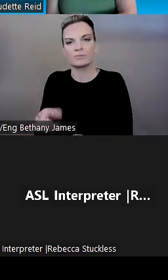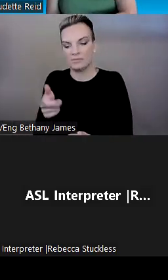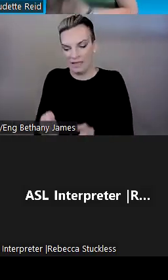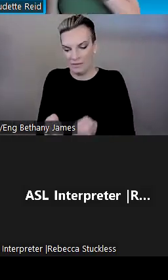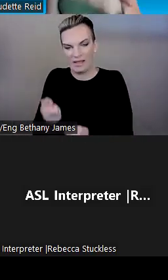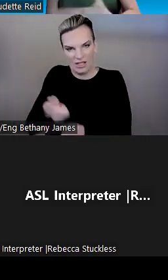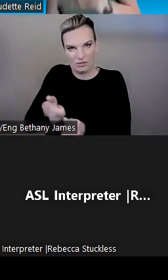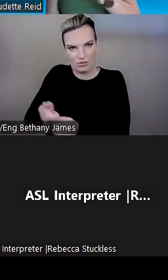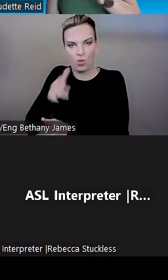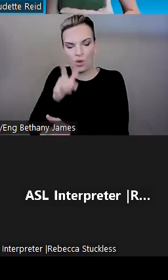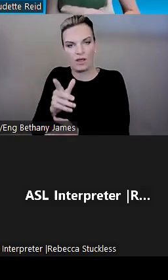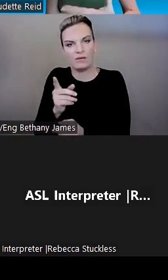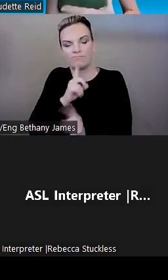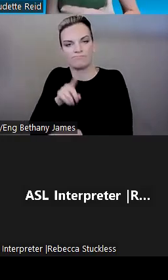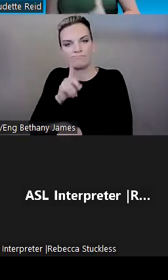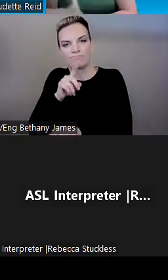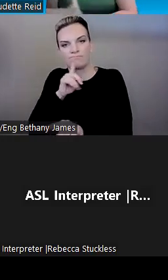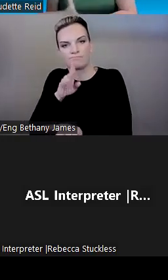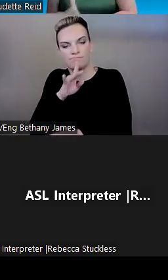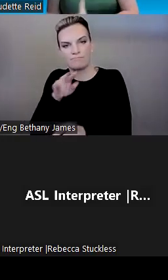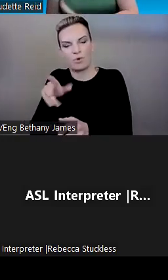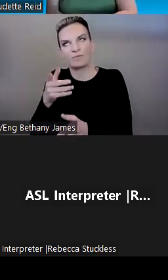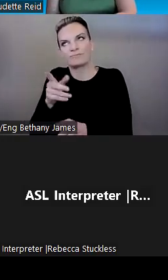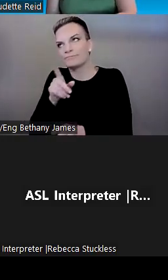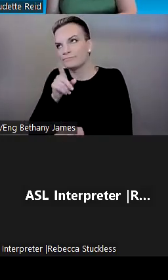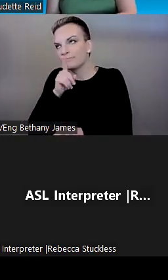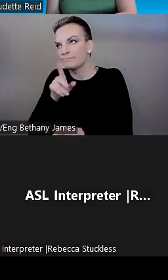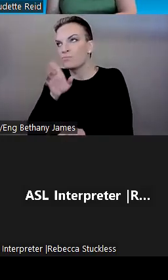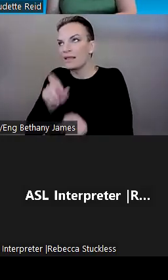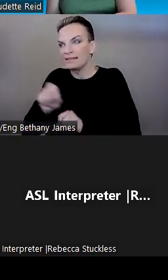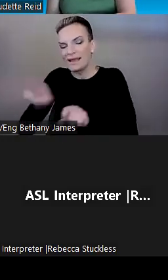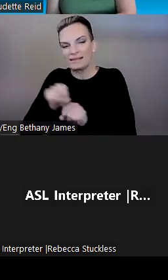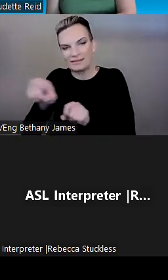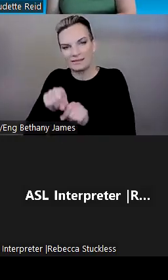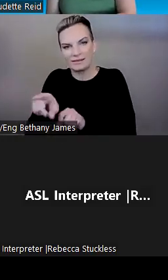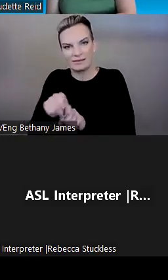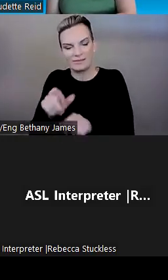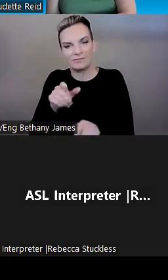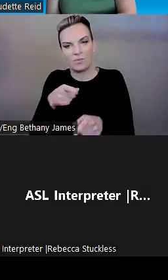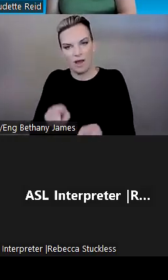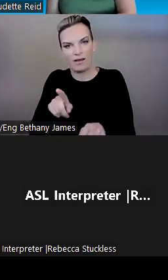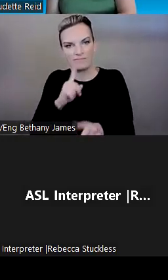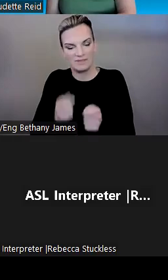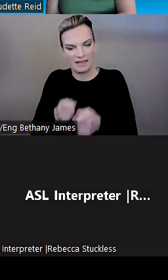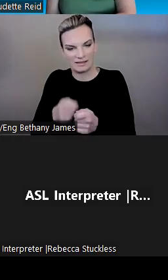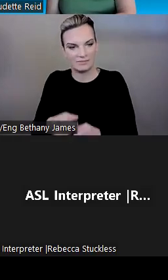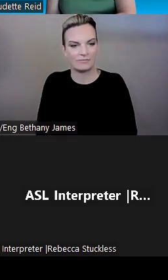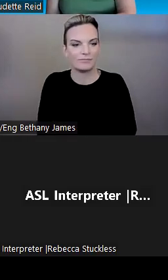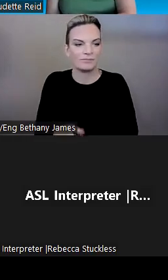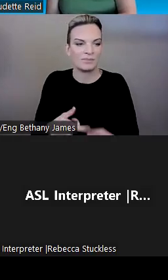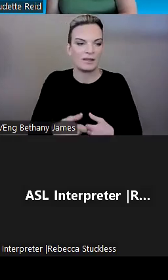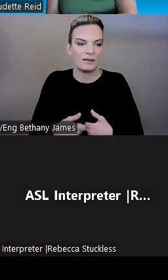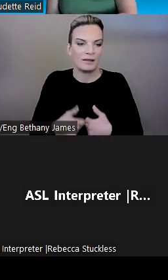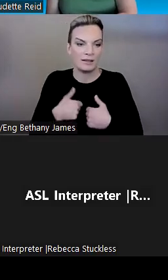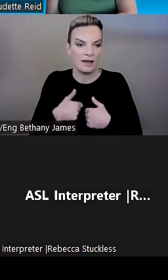And so that it's sending the text as you are actually typing it. Live captions can also be used